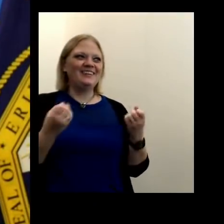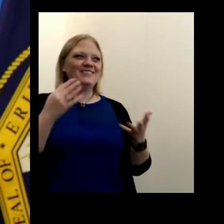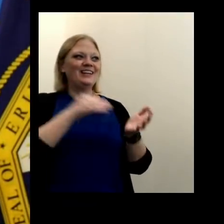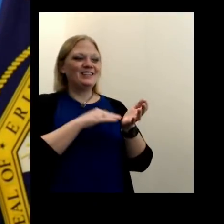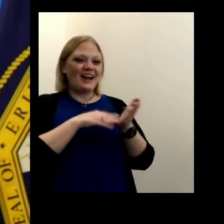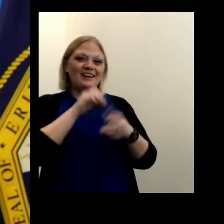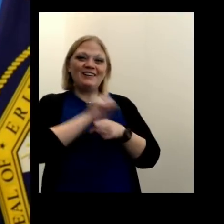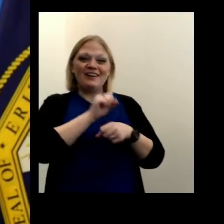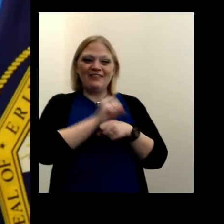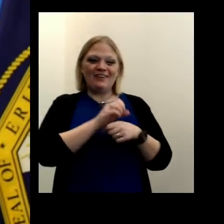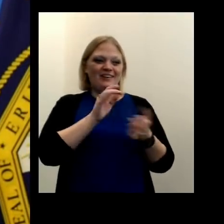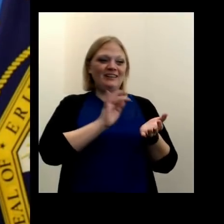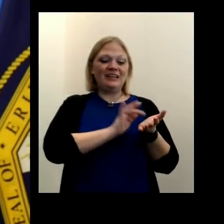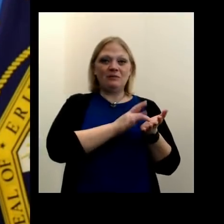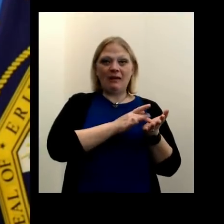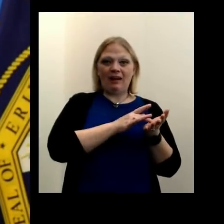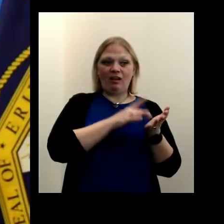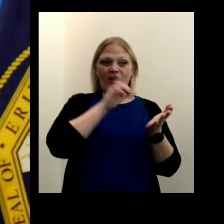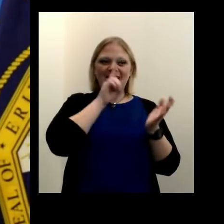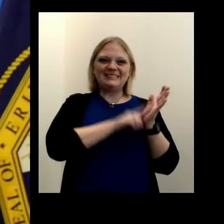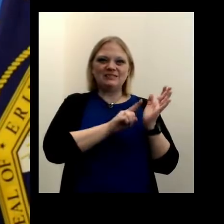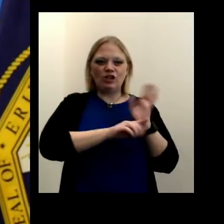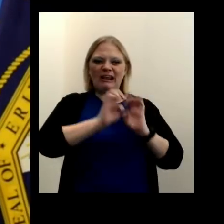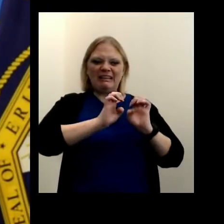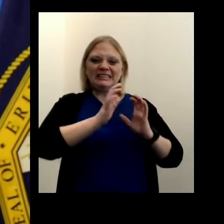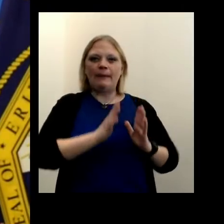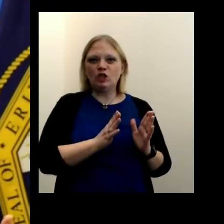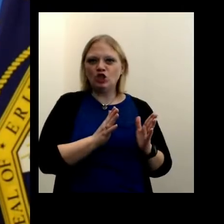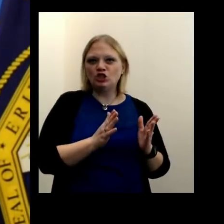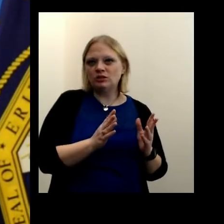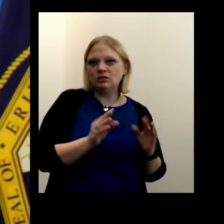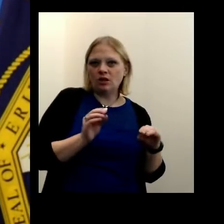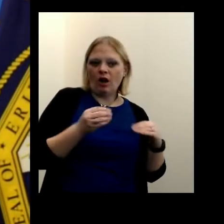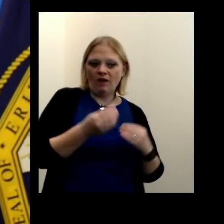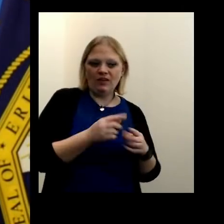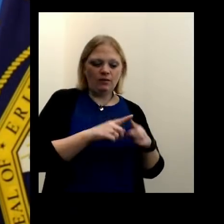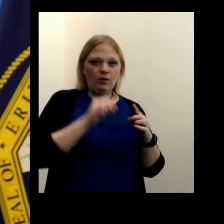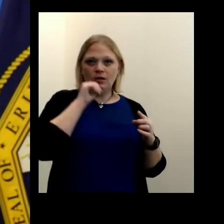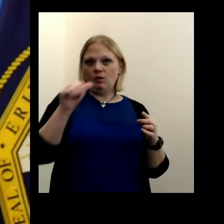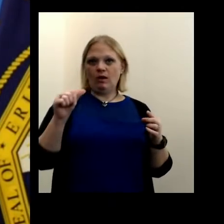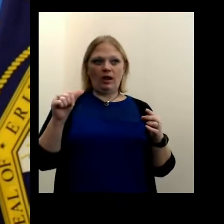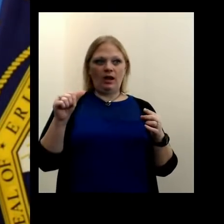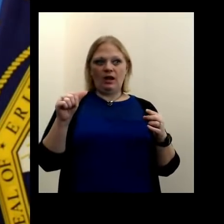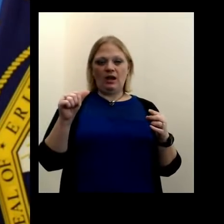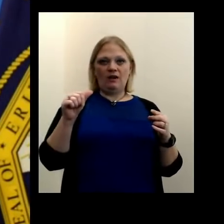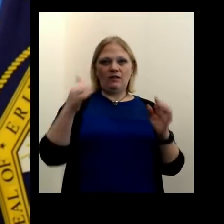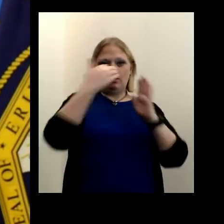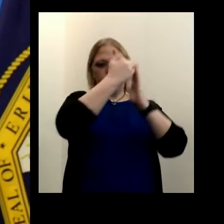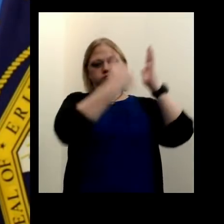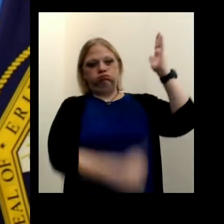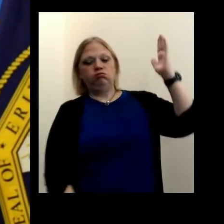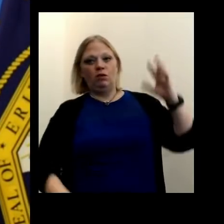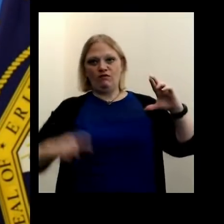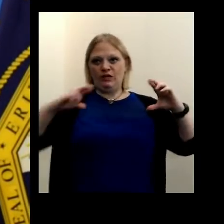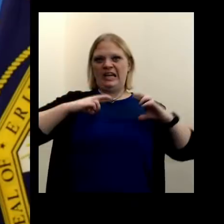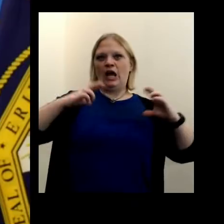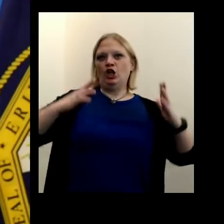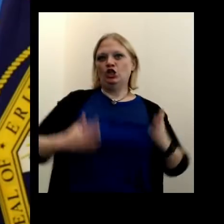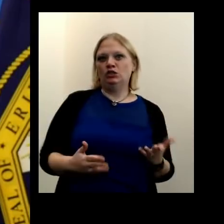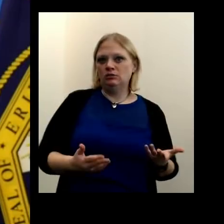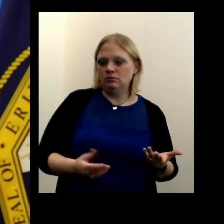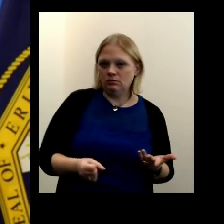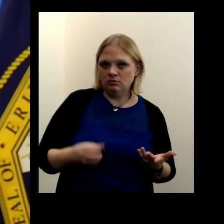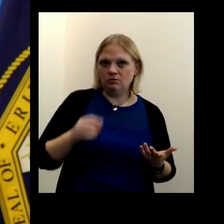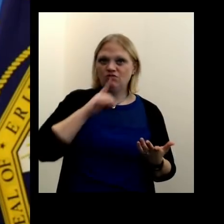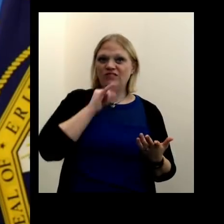work in our medical examiner's office, but we don't have that crop of retirees. So it's basically in the